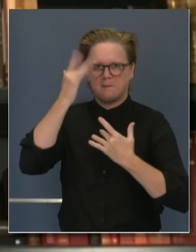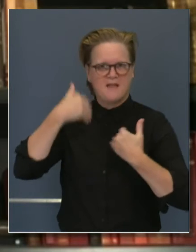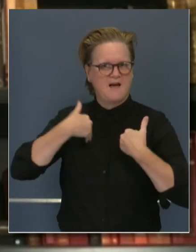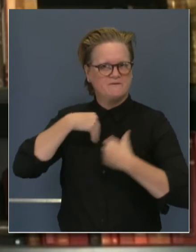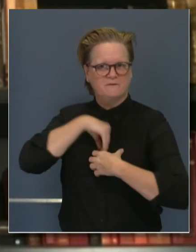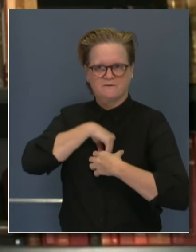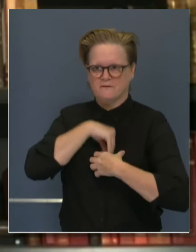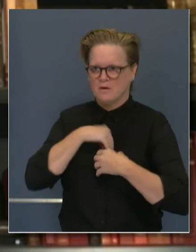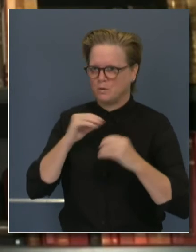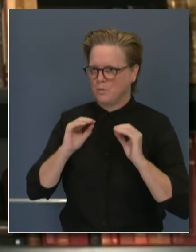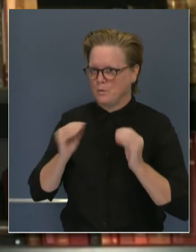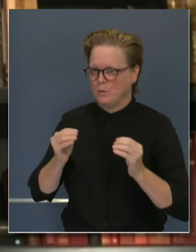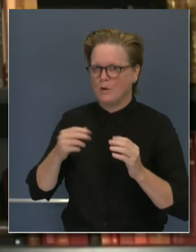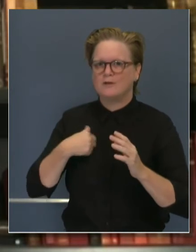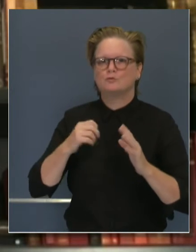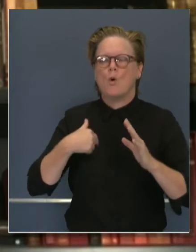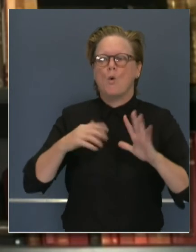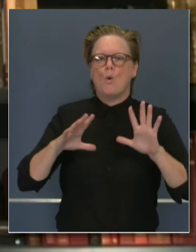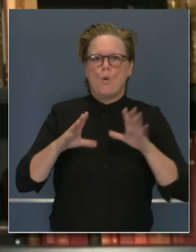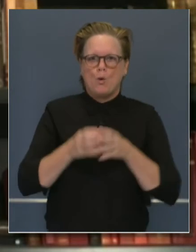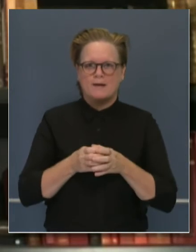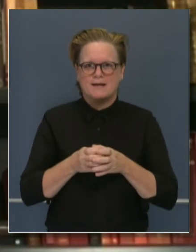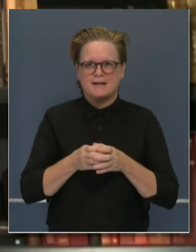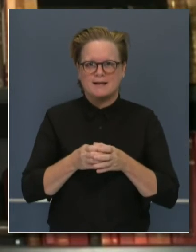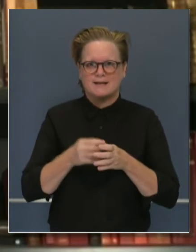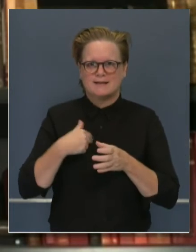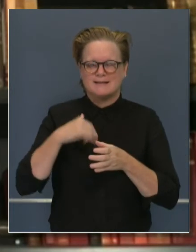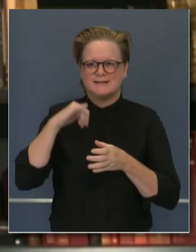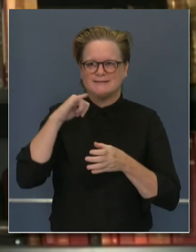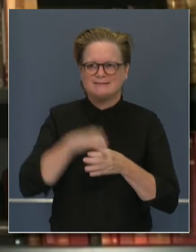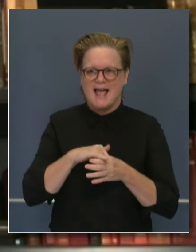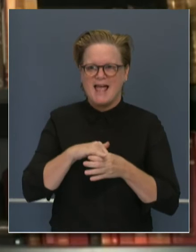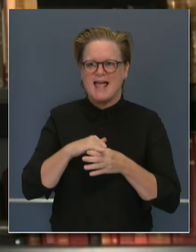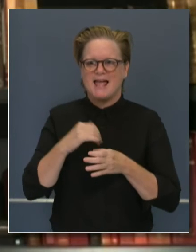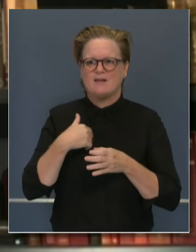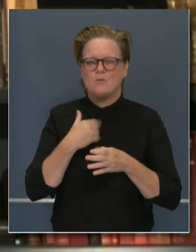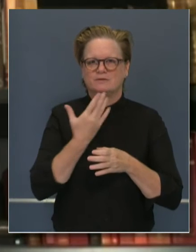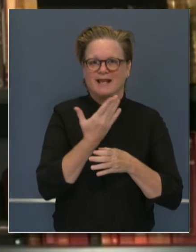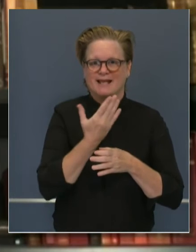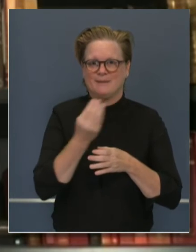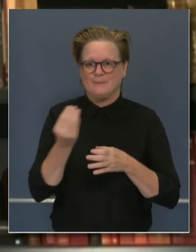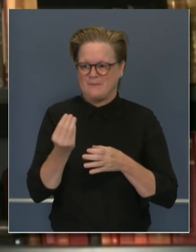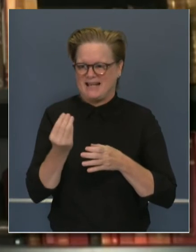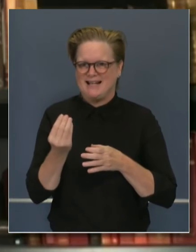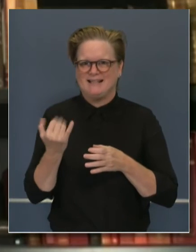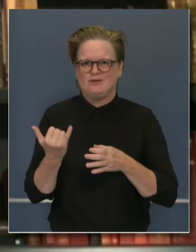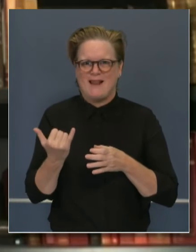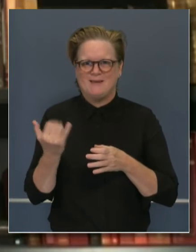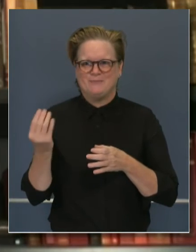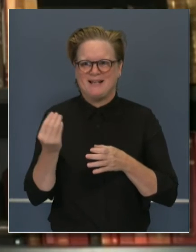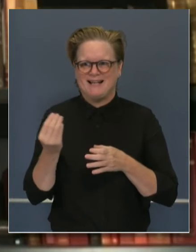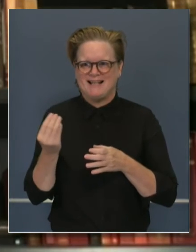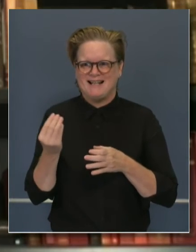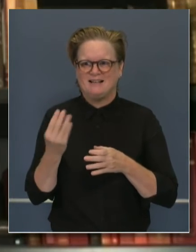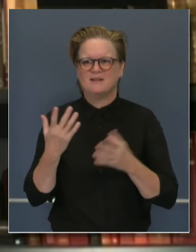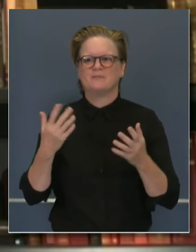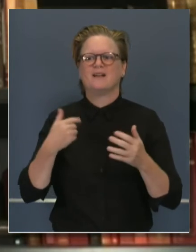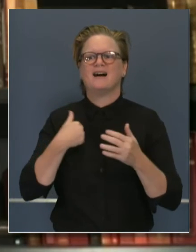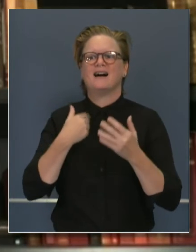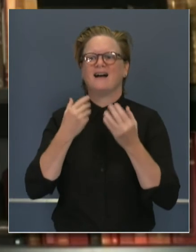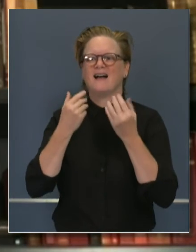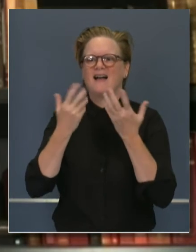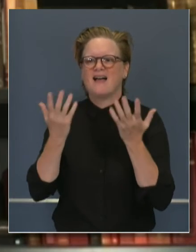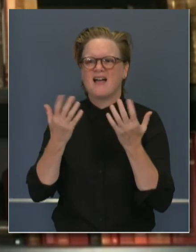but it was informal through the weekend. As it relates to the house, I'm blessed because we have many rooms. I'm able